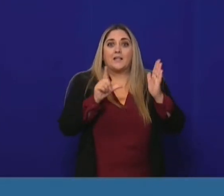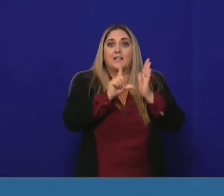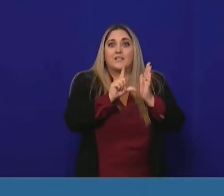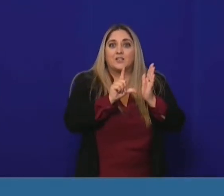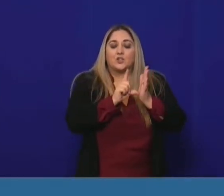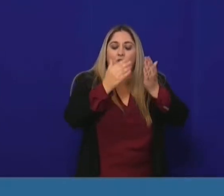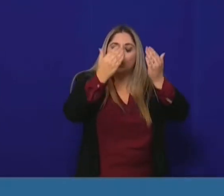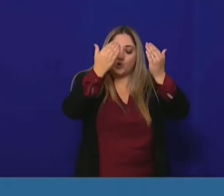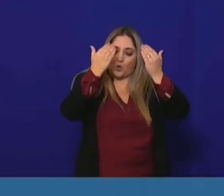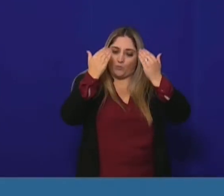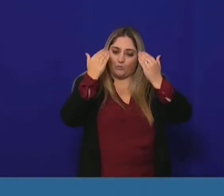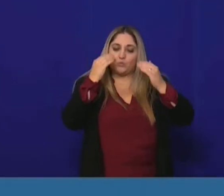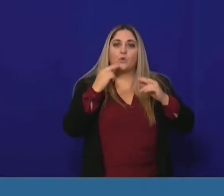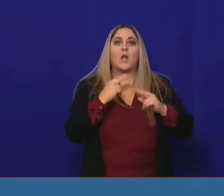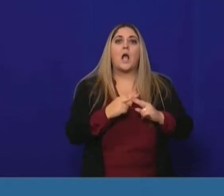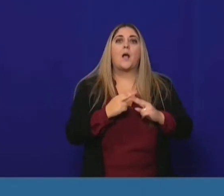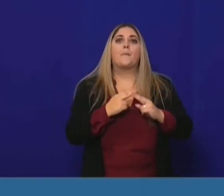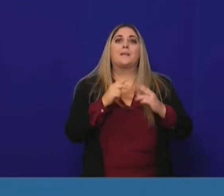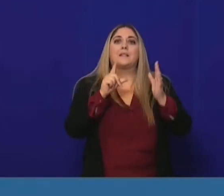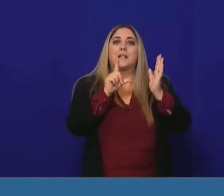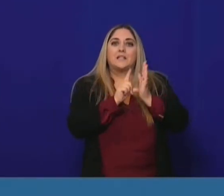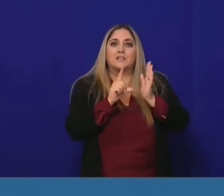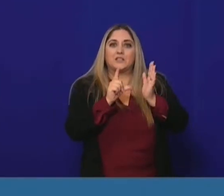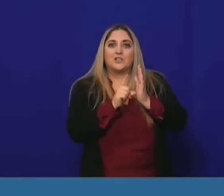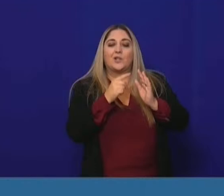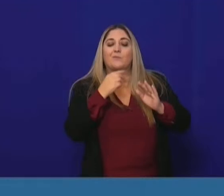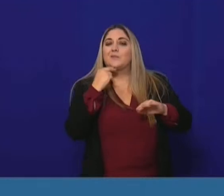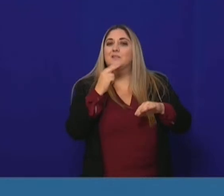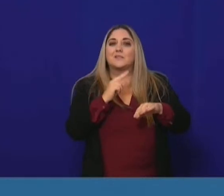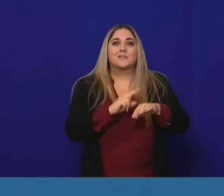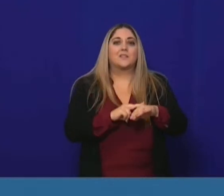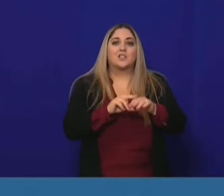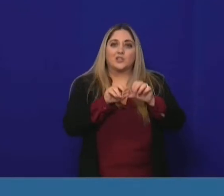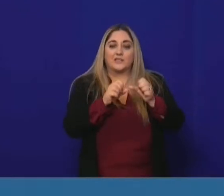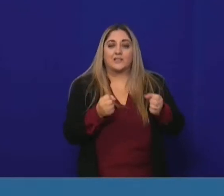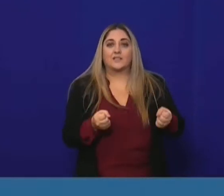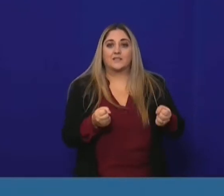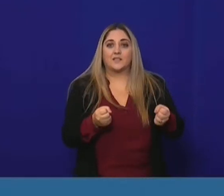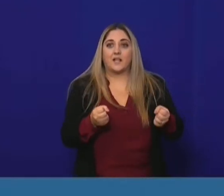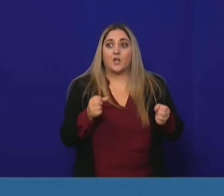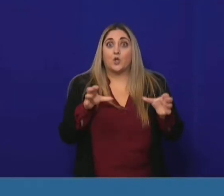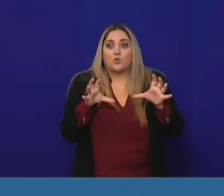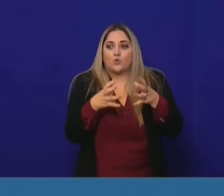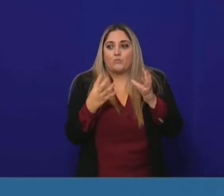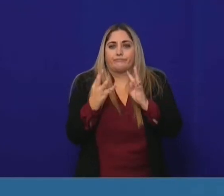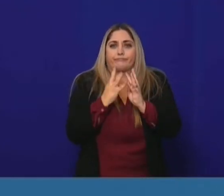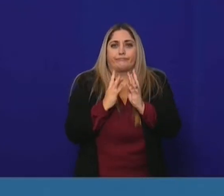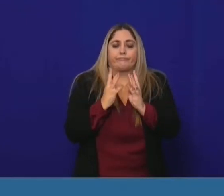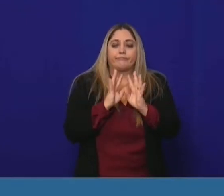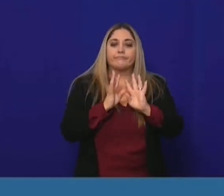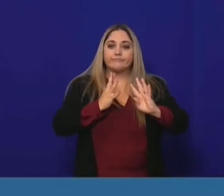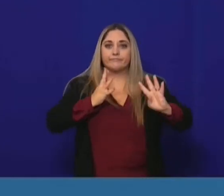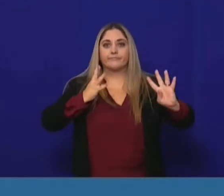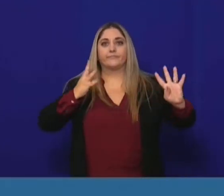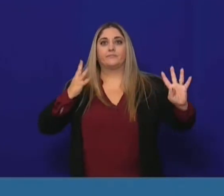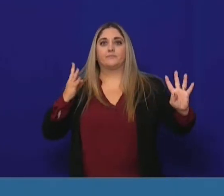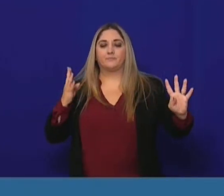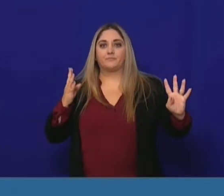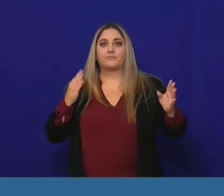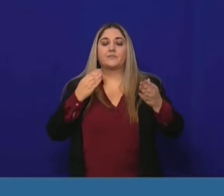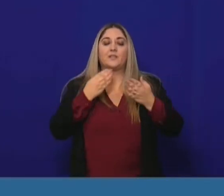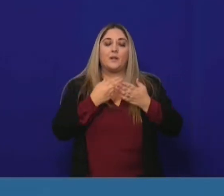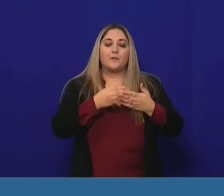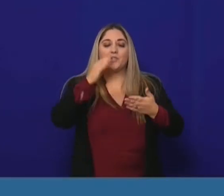aħna li għamilna biex inti tevita li jkun hemm nies li jkunu qrib ta' xulxin. Propju biex aħna nkun nistgħu nipproteġu